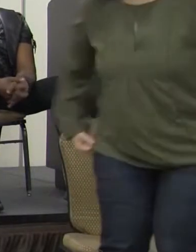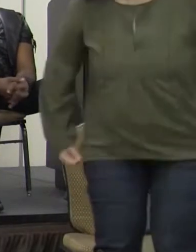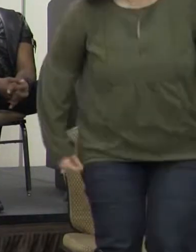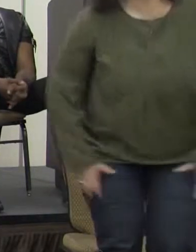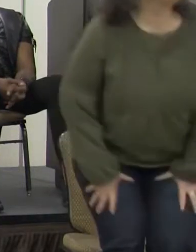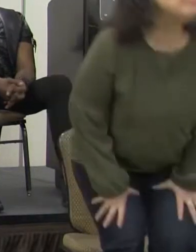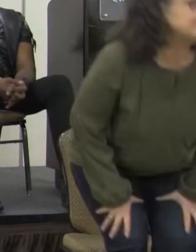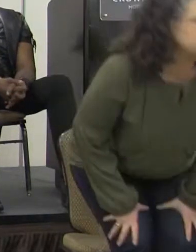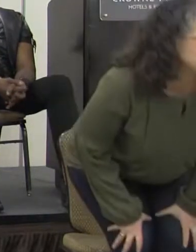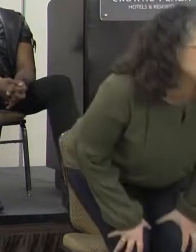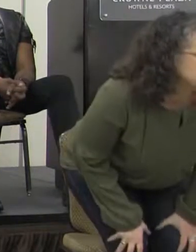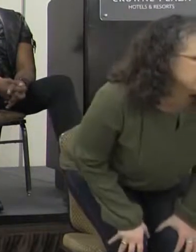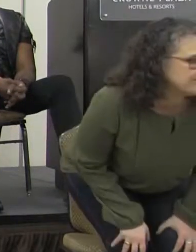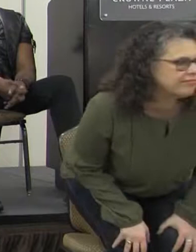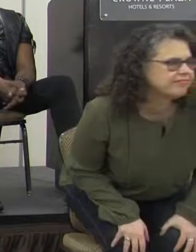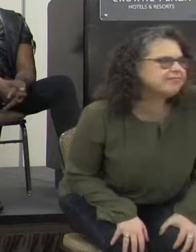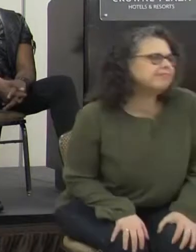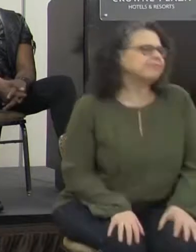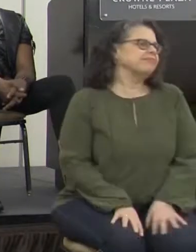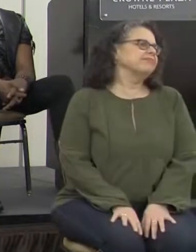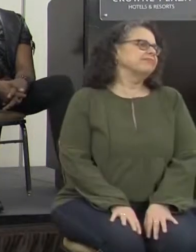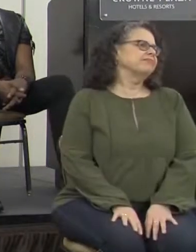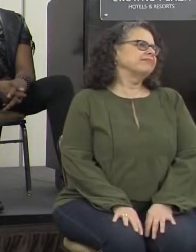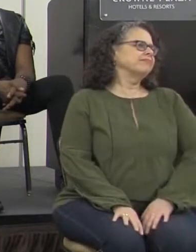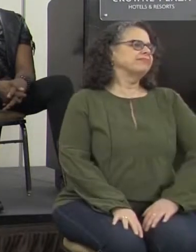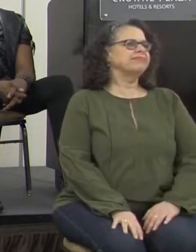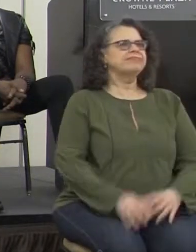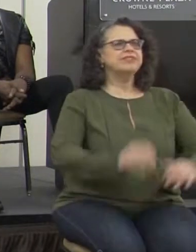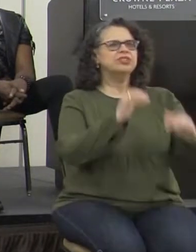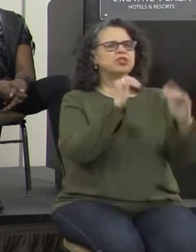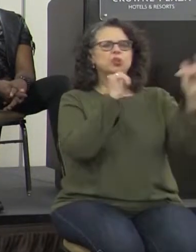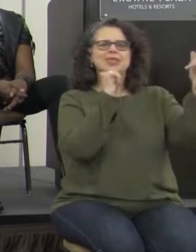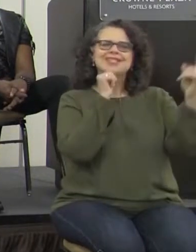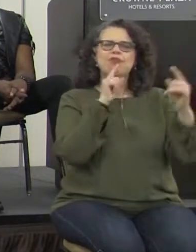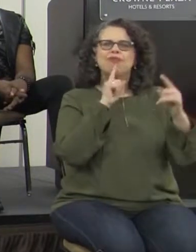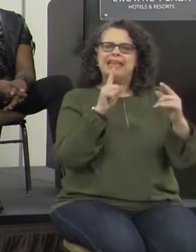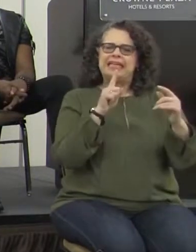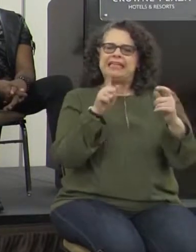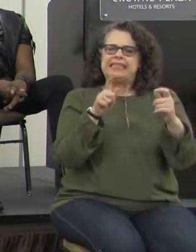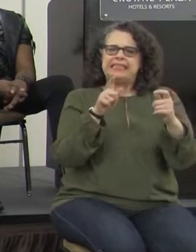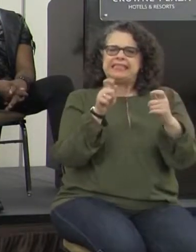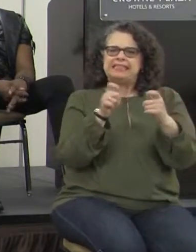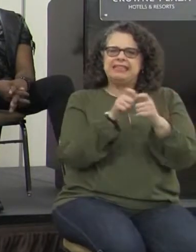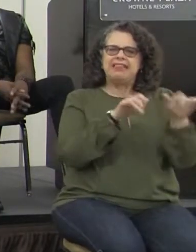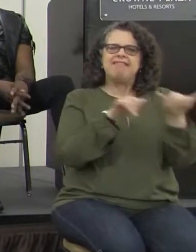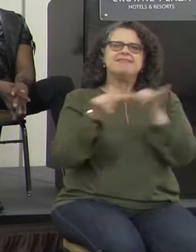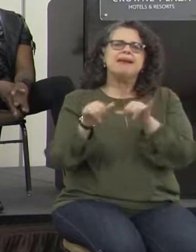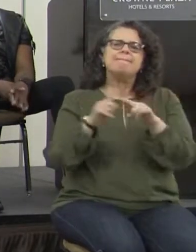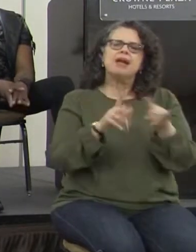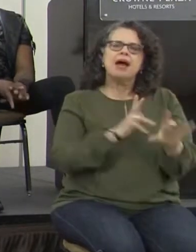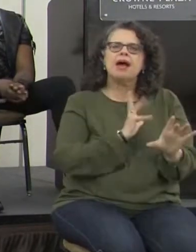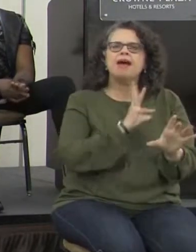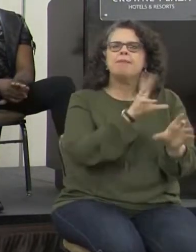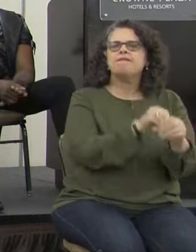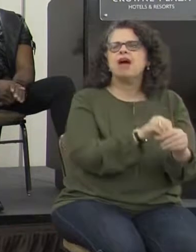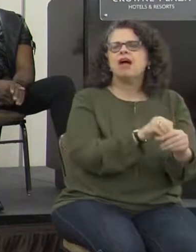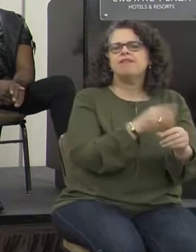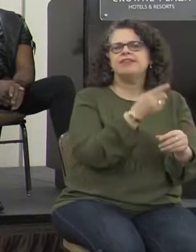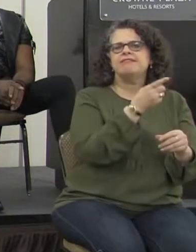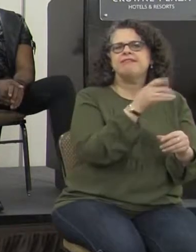It's not equivalent. But I belong to a gay and lesbian Leather Club, and we have